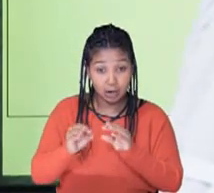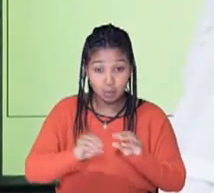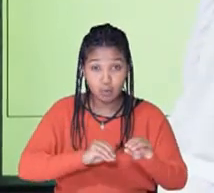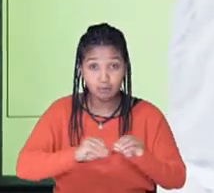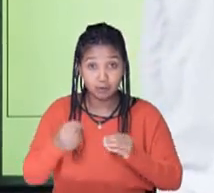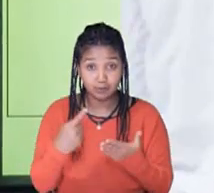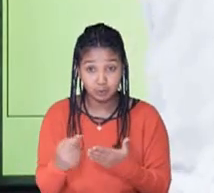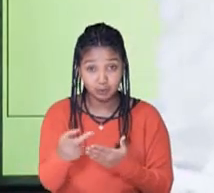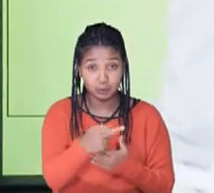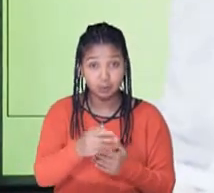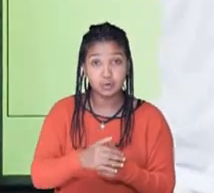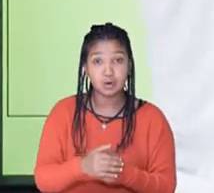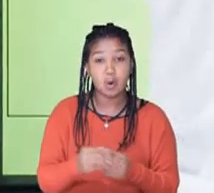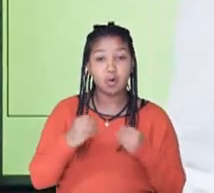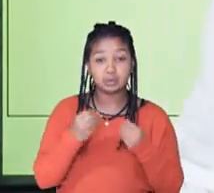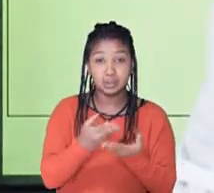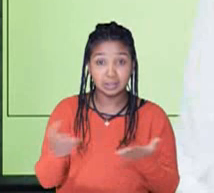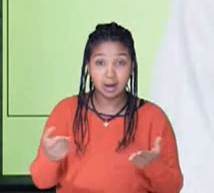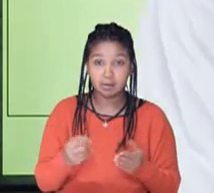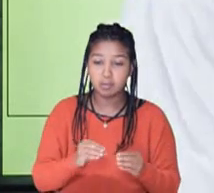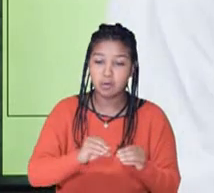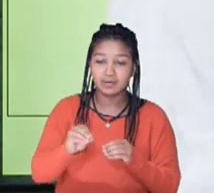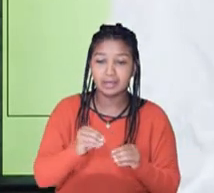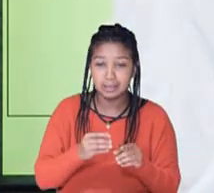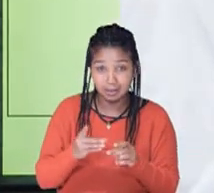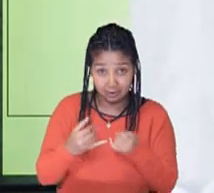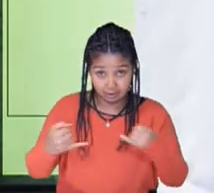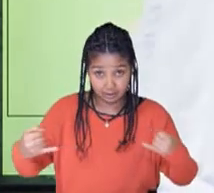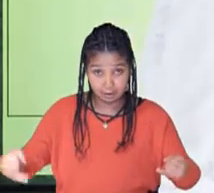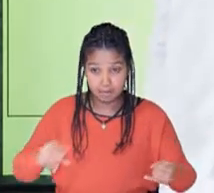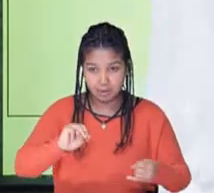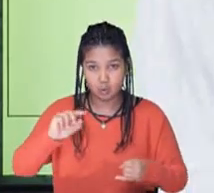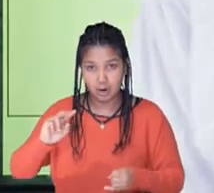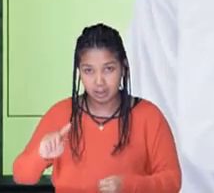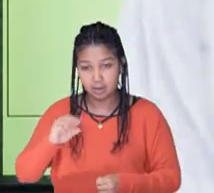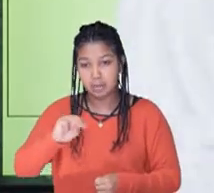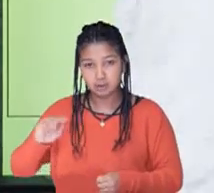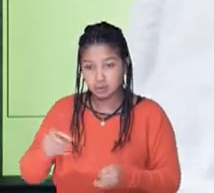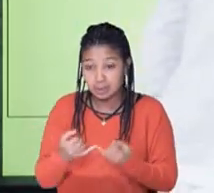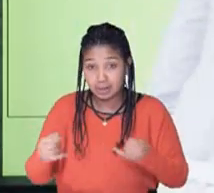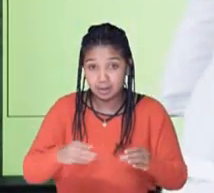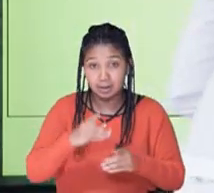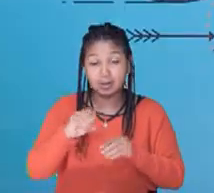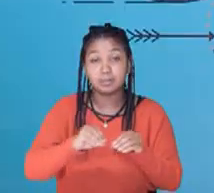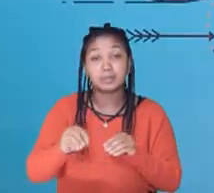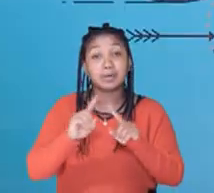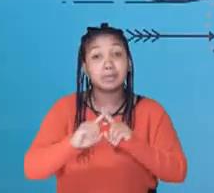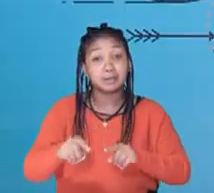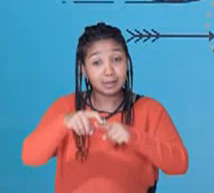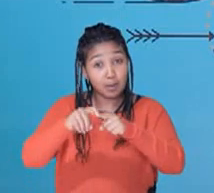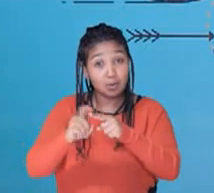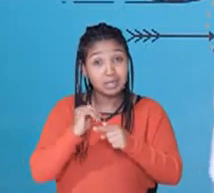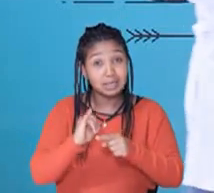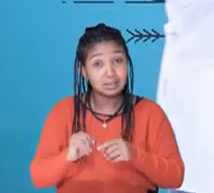movement of these two. These two objects are moving linearly. Mass 1 and mass 2 are moving linearly, whereas the